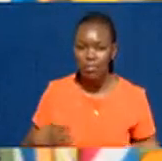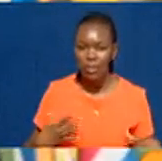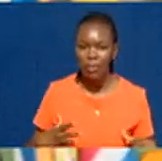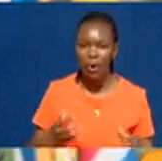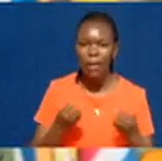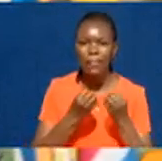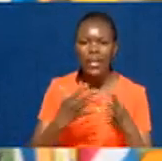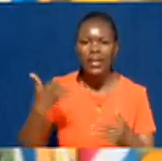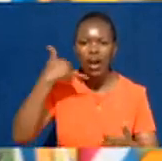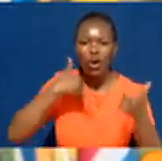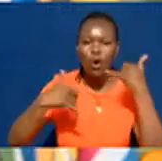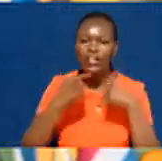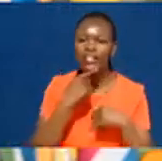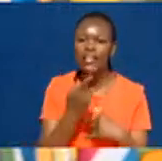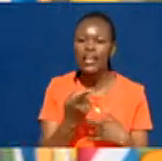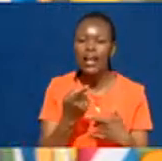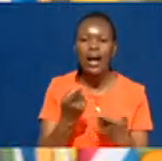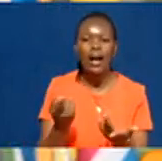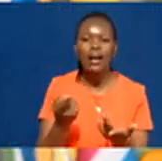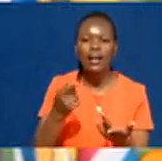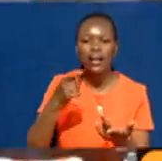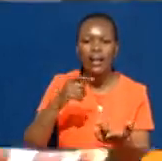the Hustler Fund going to be launched?